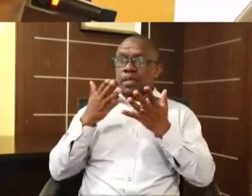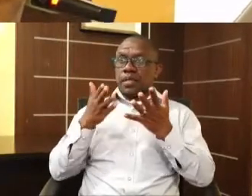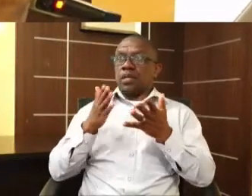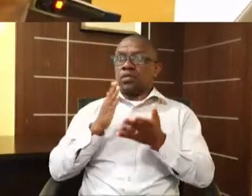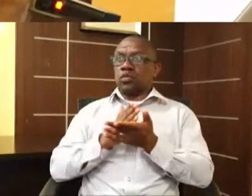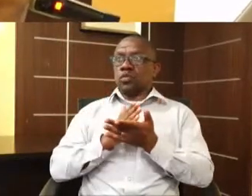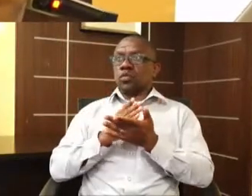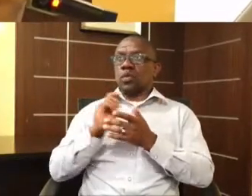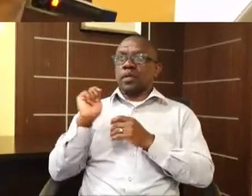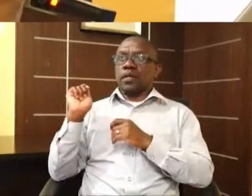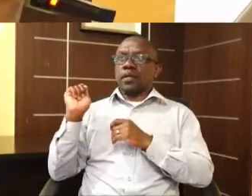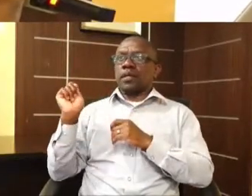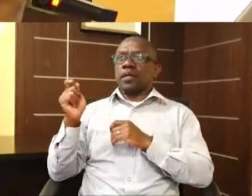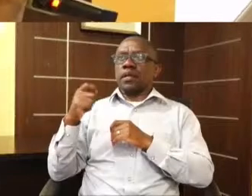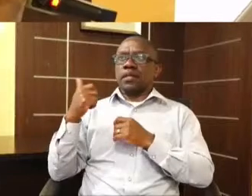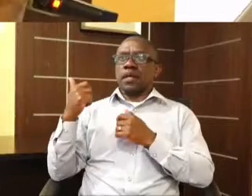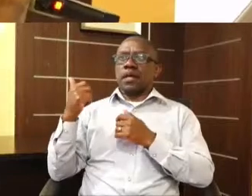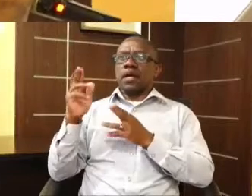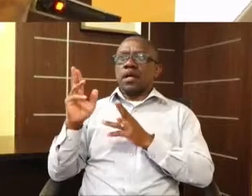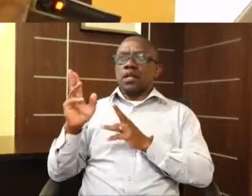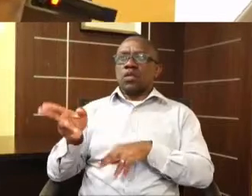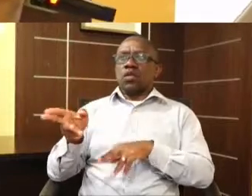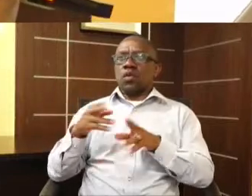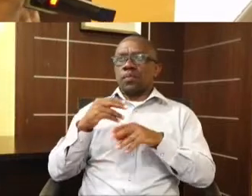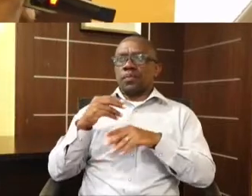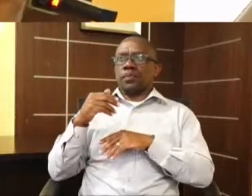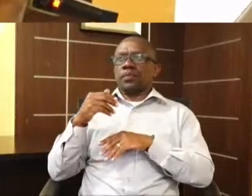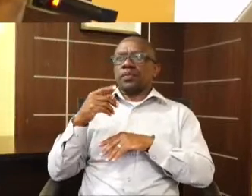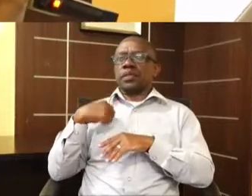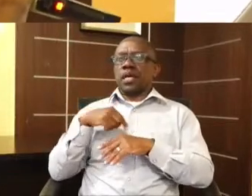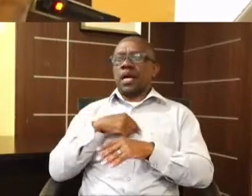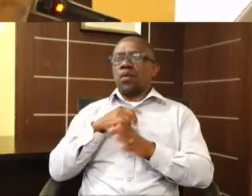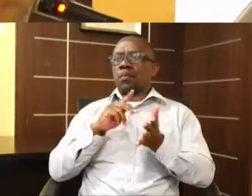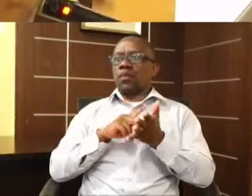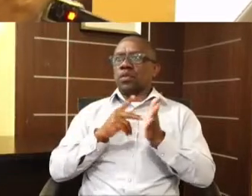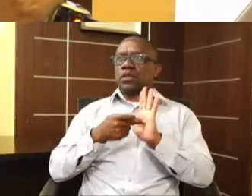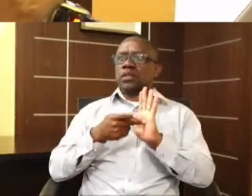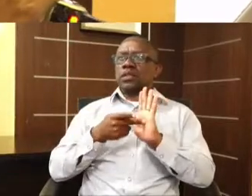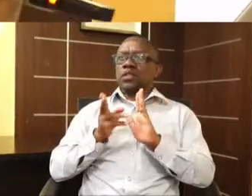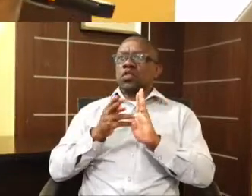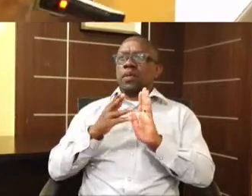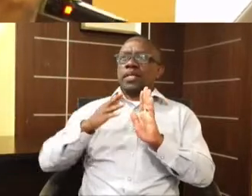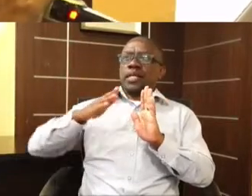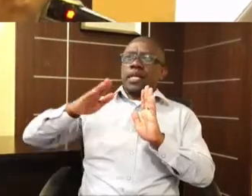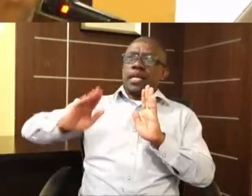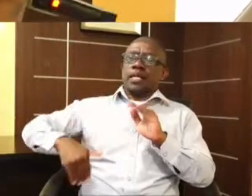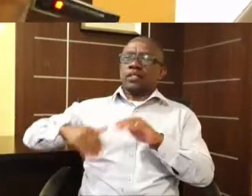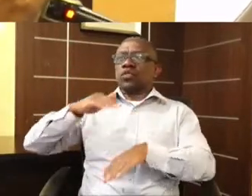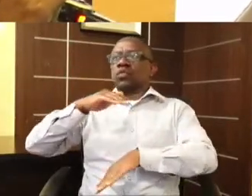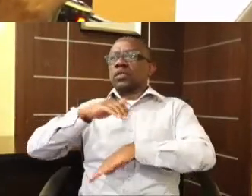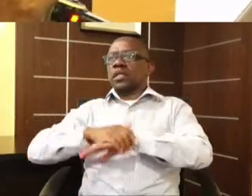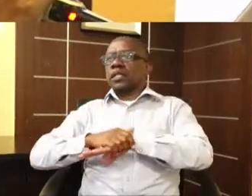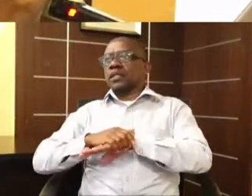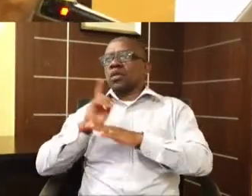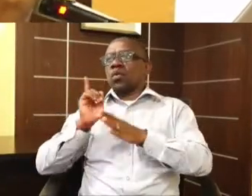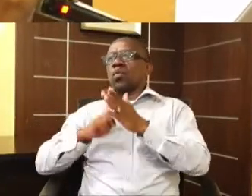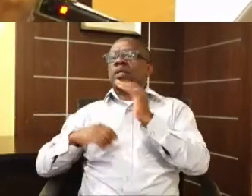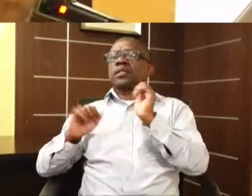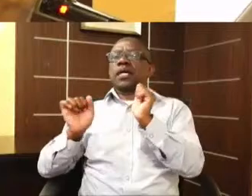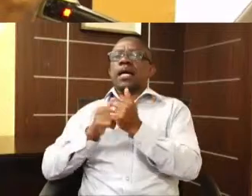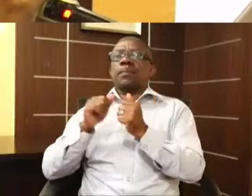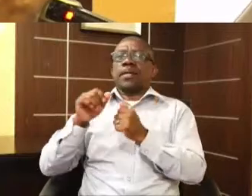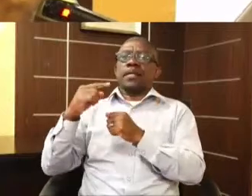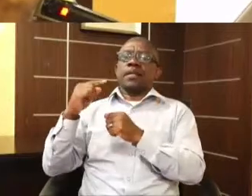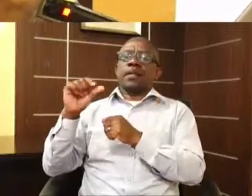that Kenya is normally, when it comes to our projects, Kenya is normally the last one to receive what has been done in other